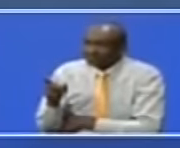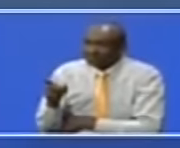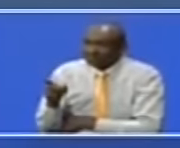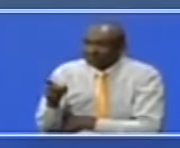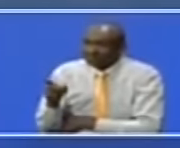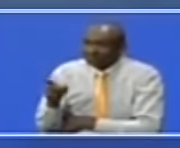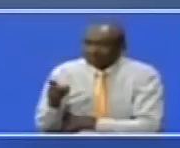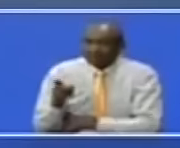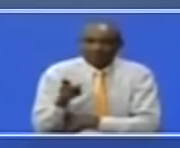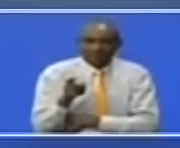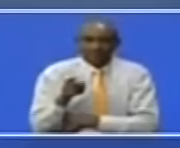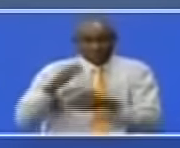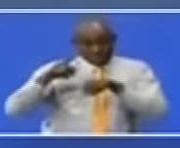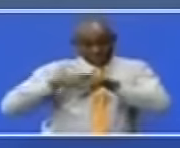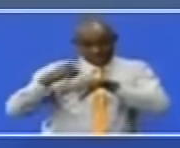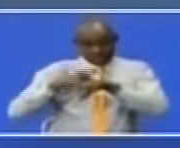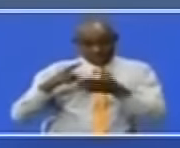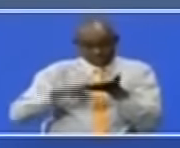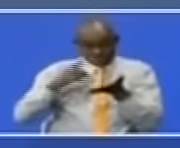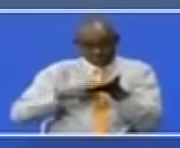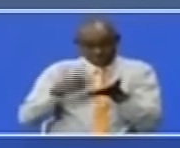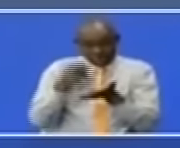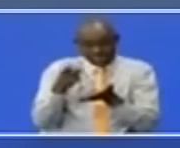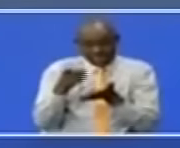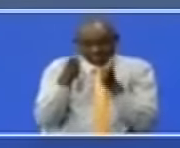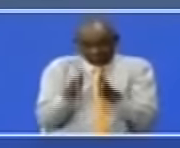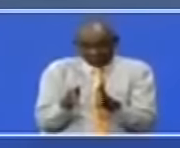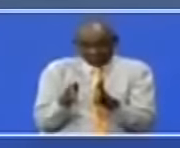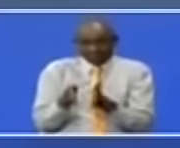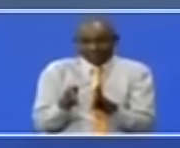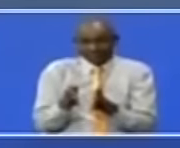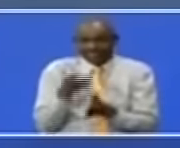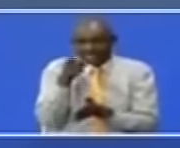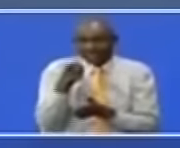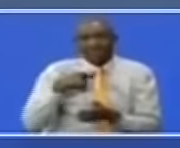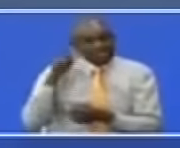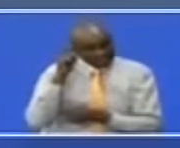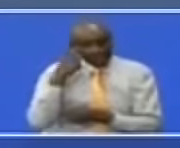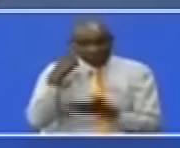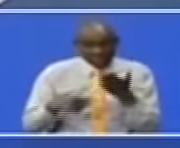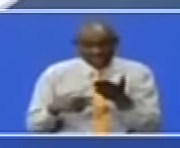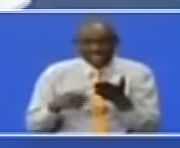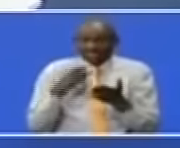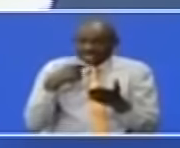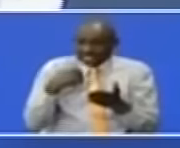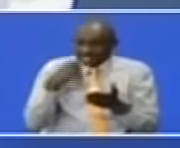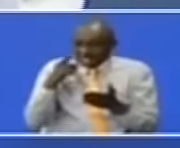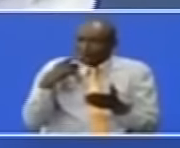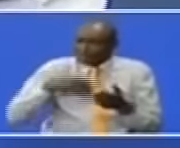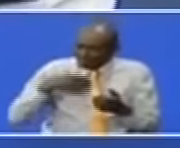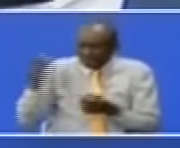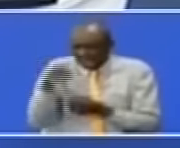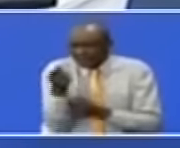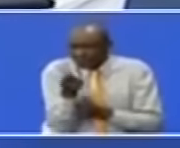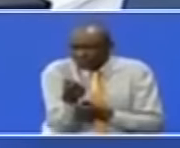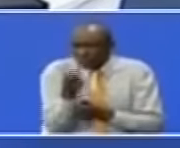Yes, well, I can't think of by-election, at least in recent memory, where the turnout has been anywhere